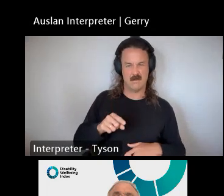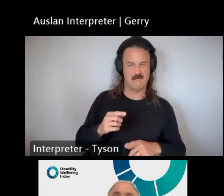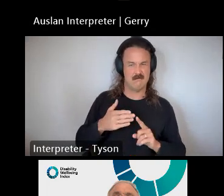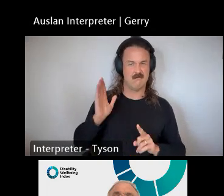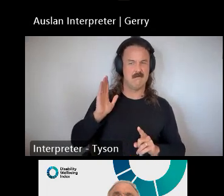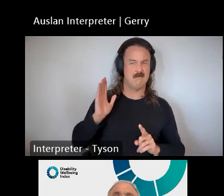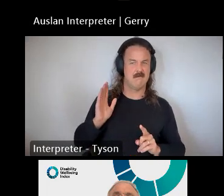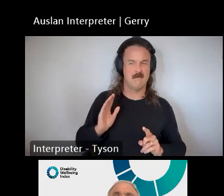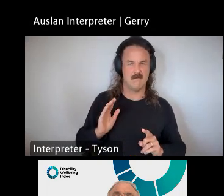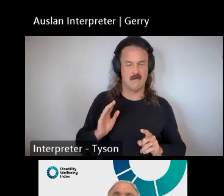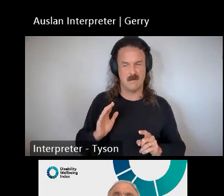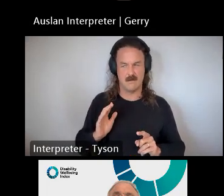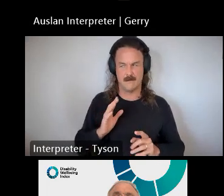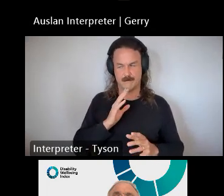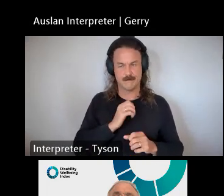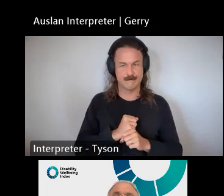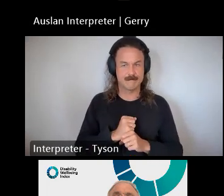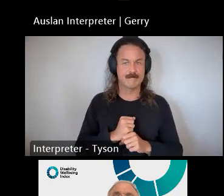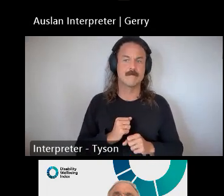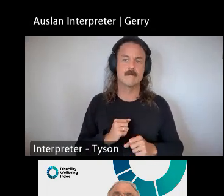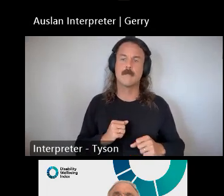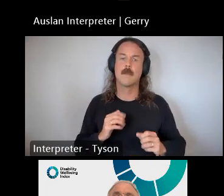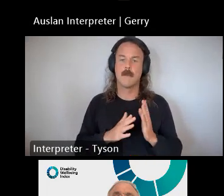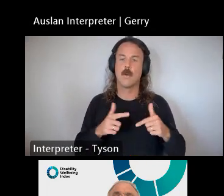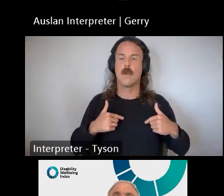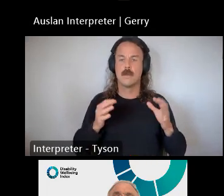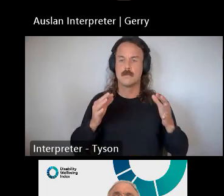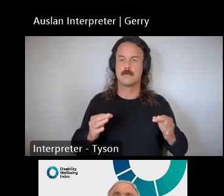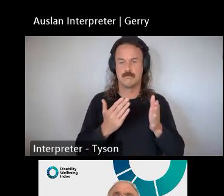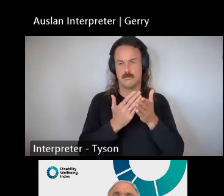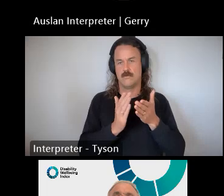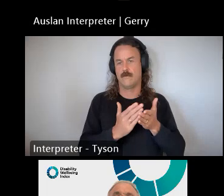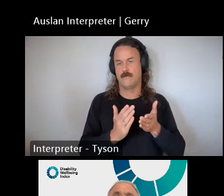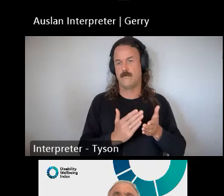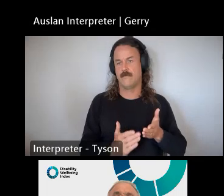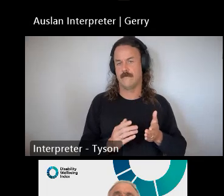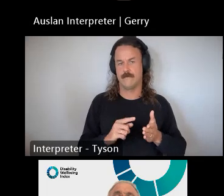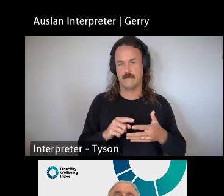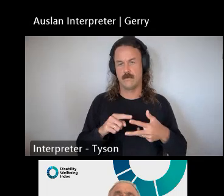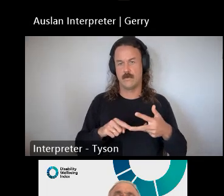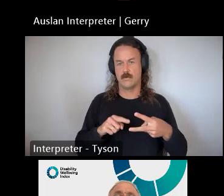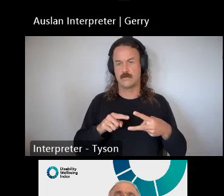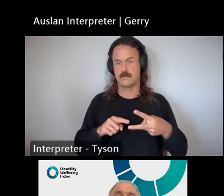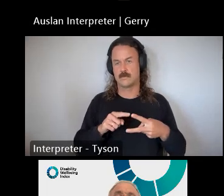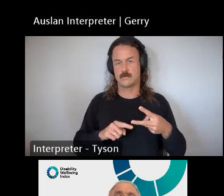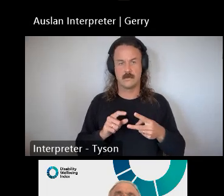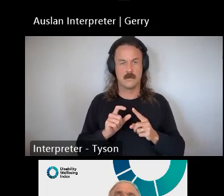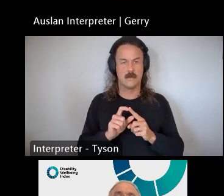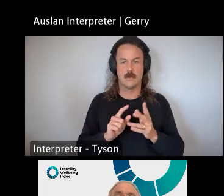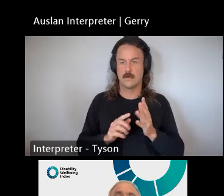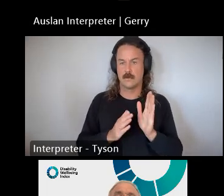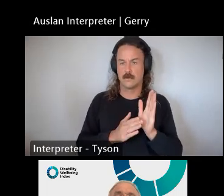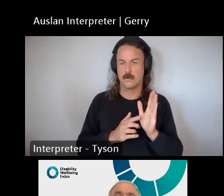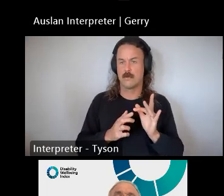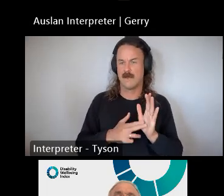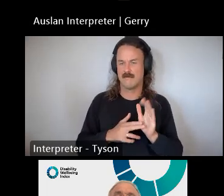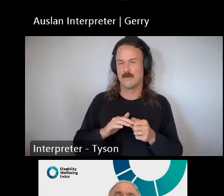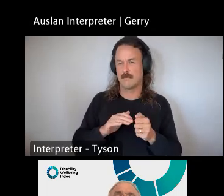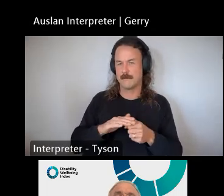include in some of the initial domains into the future phase. So this graph pretty much shows where we're starting